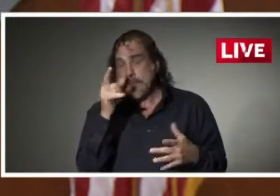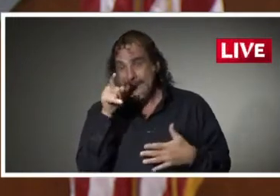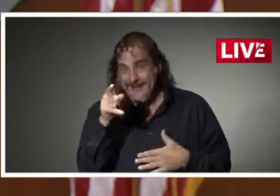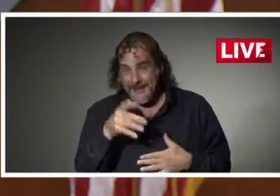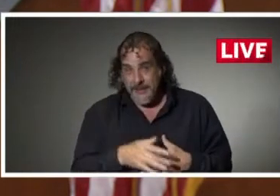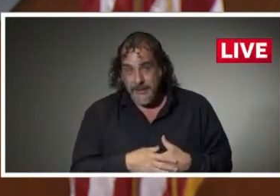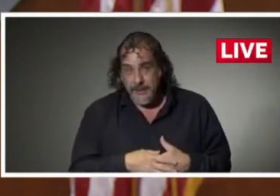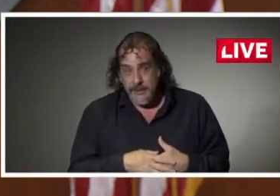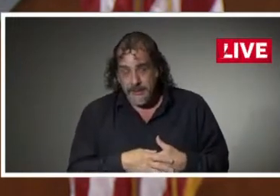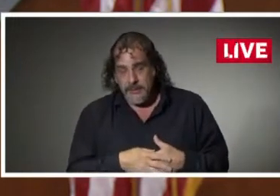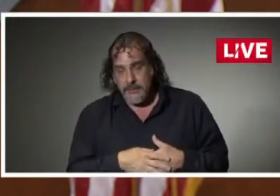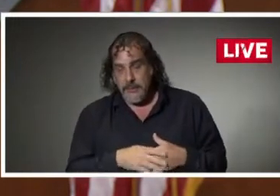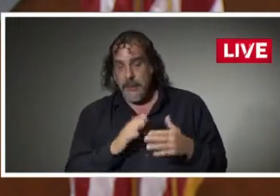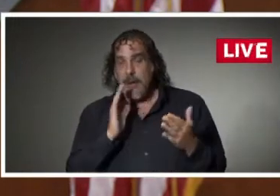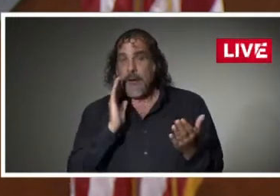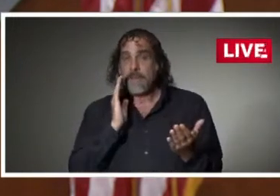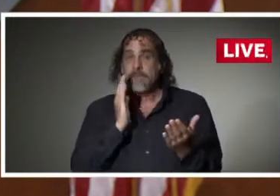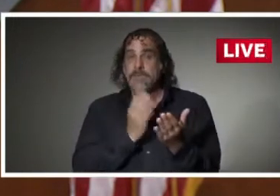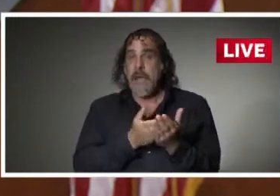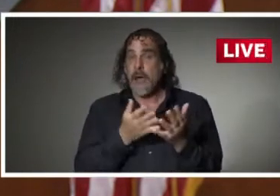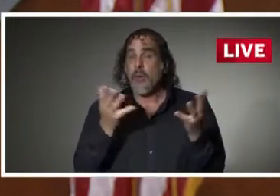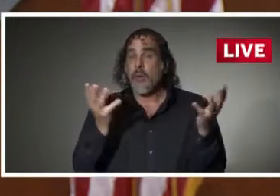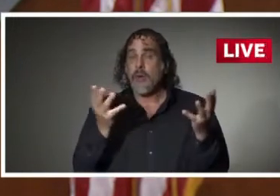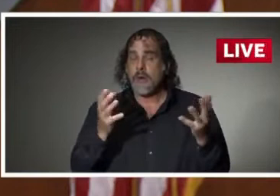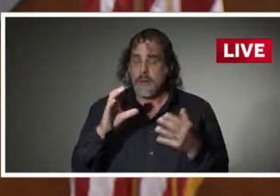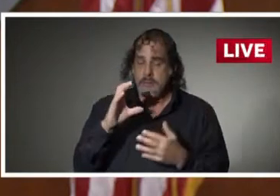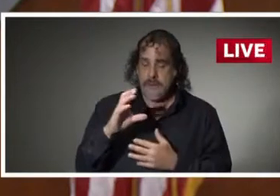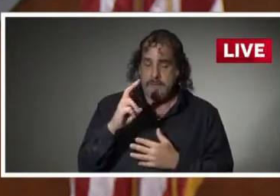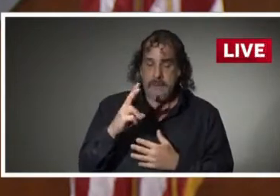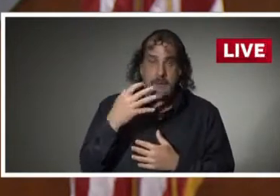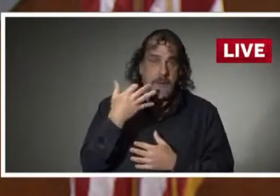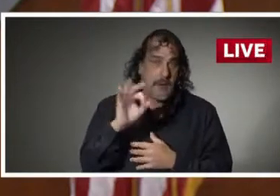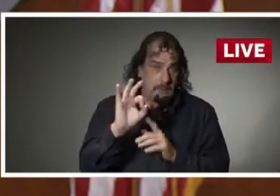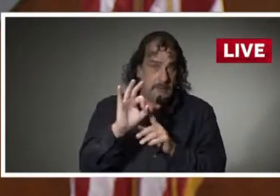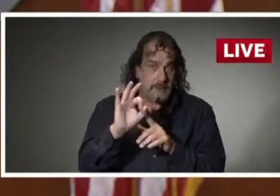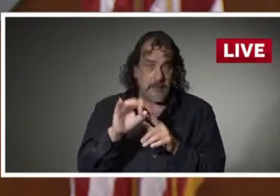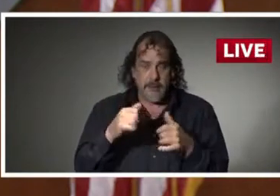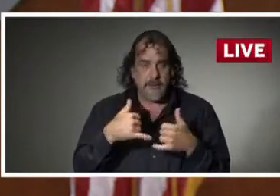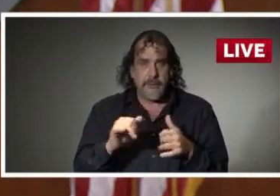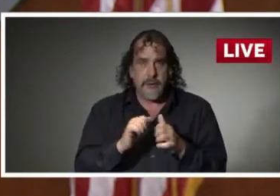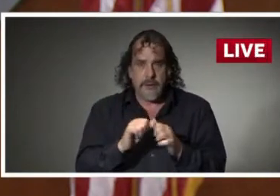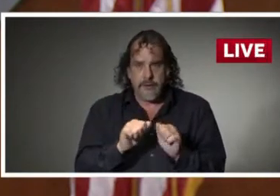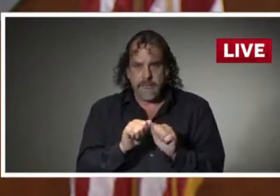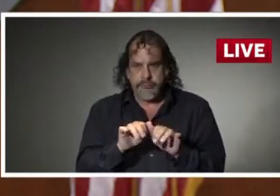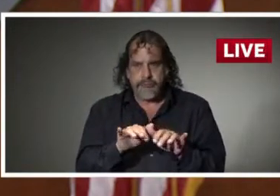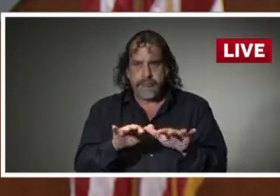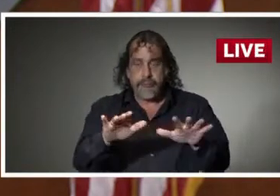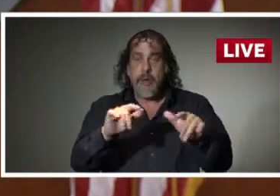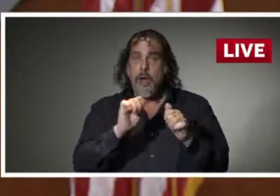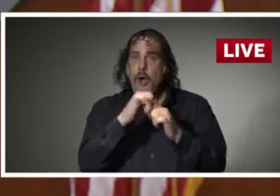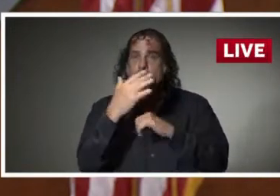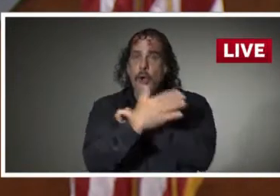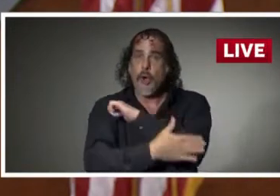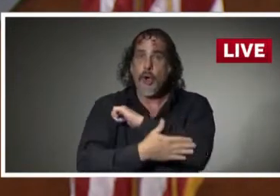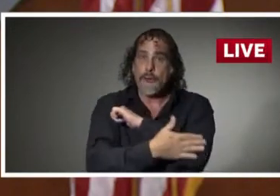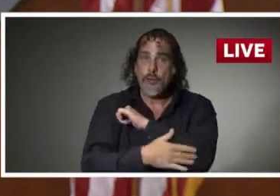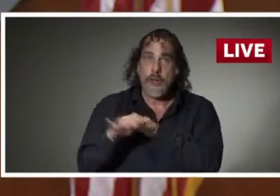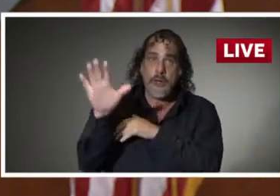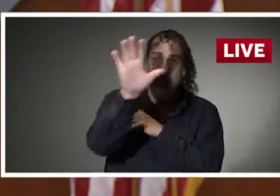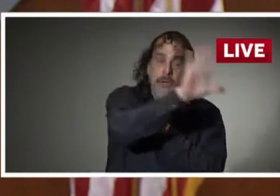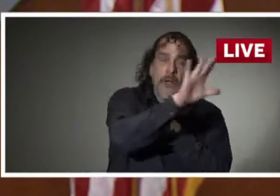The fact is that COVID-19 continues to be a scourge on our country and on our